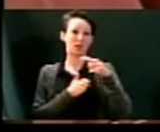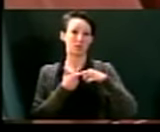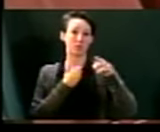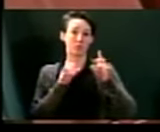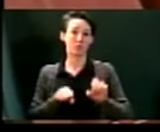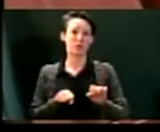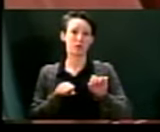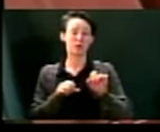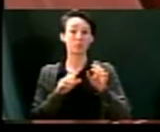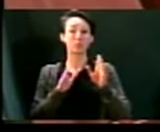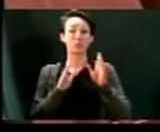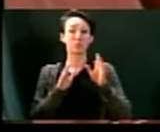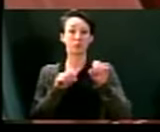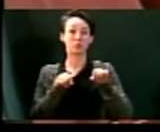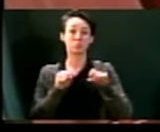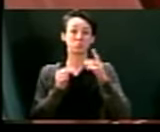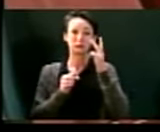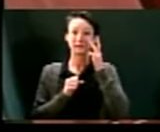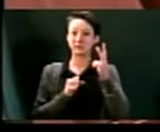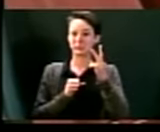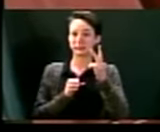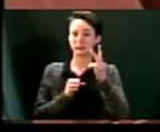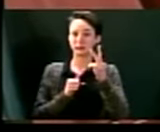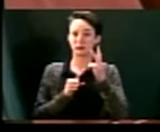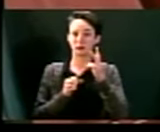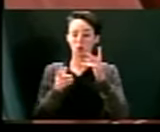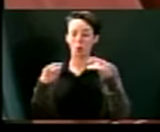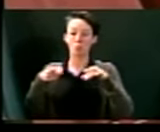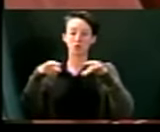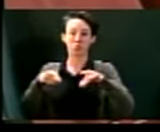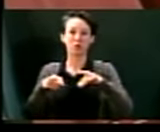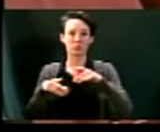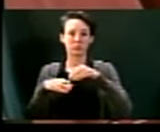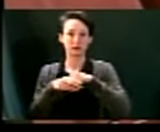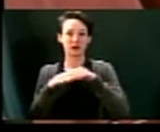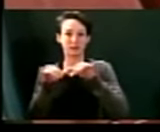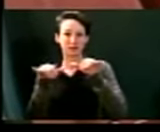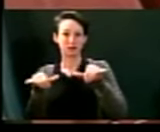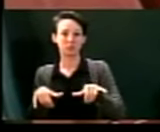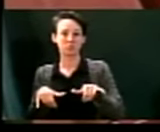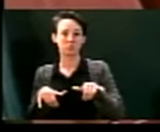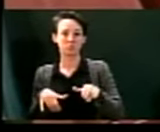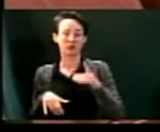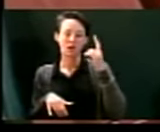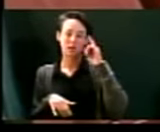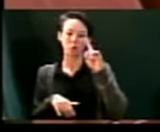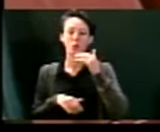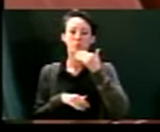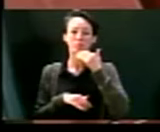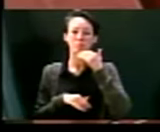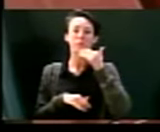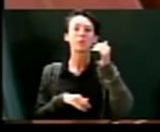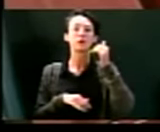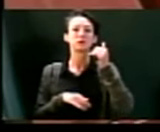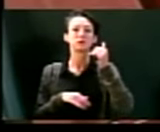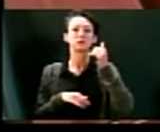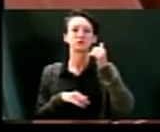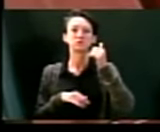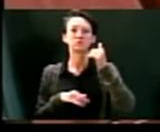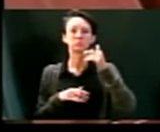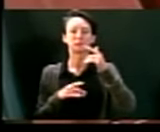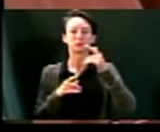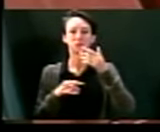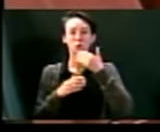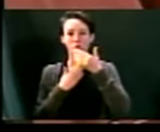in practicing good financial stewardship for our greater, better good of our students. When you